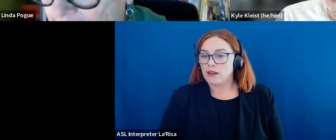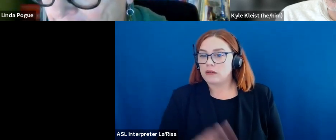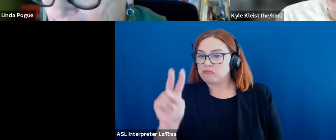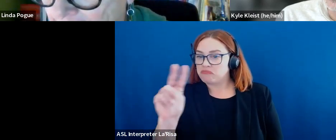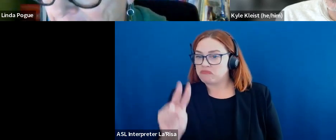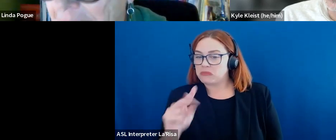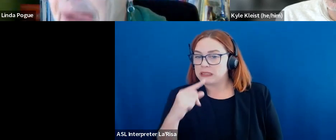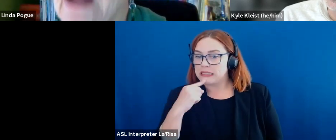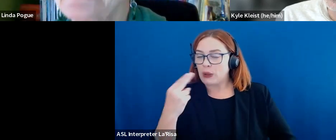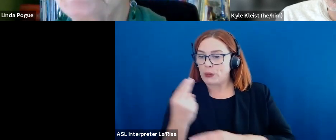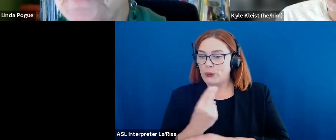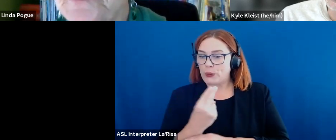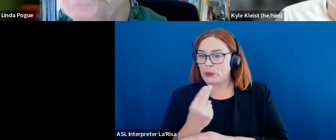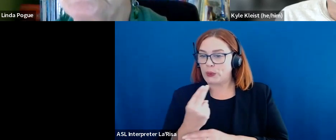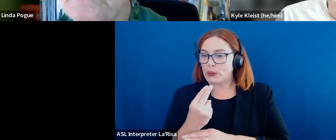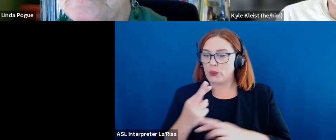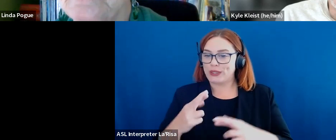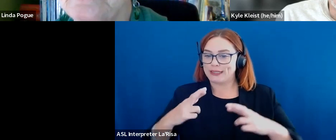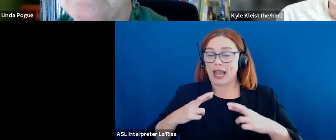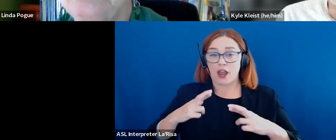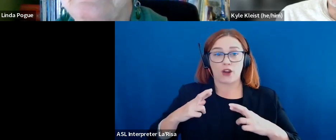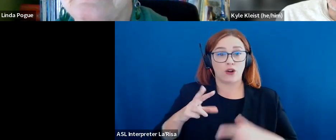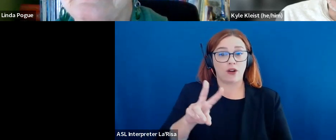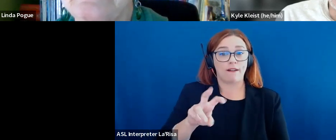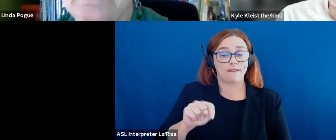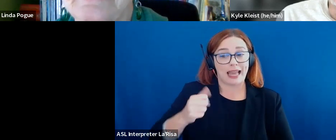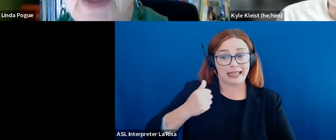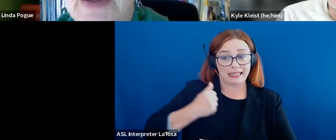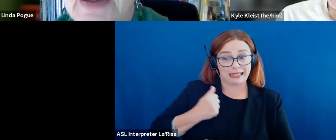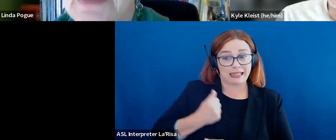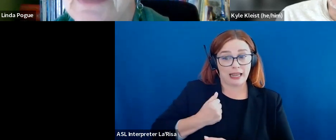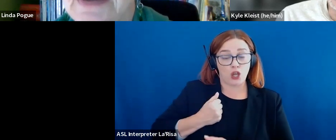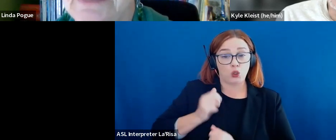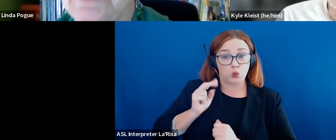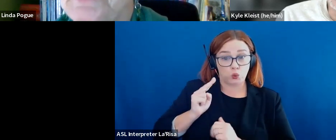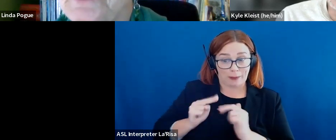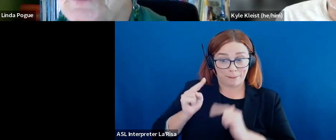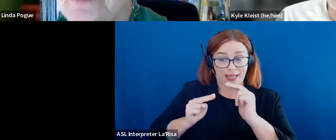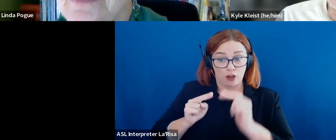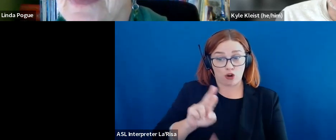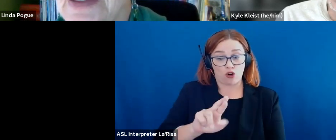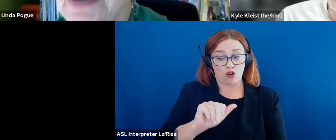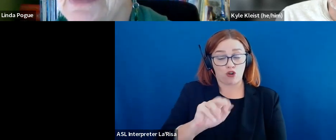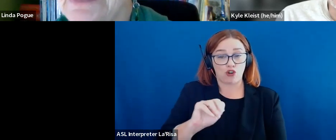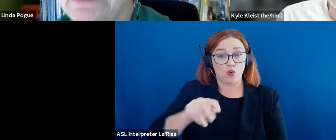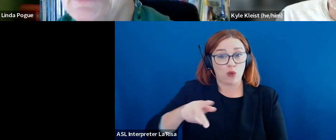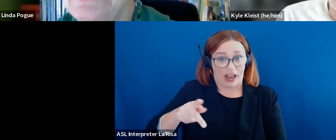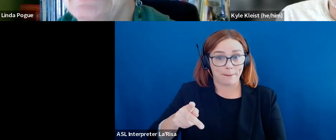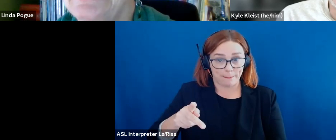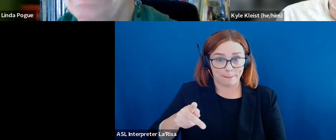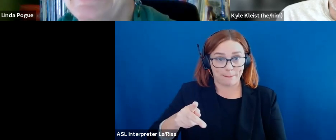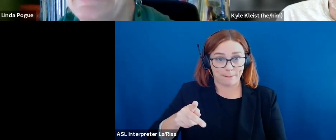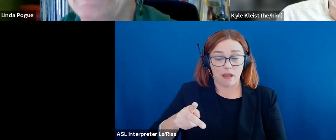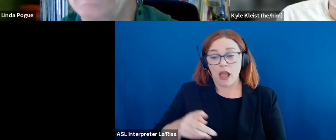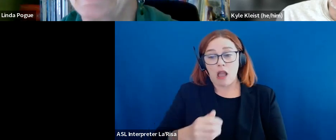build ramps for consumers before. Mm. Mm. I love volunteers, but sometimes it is a